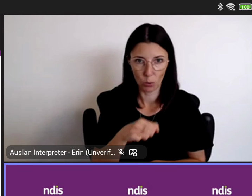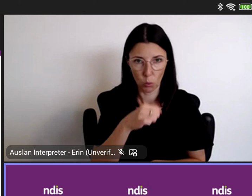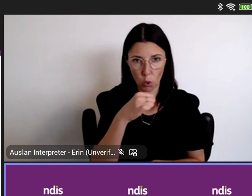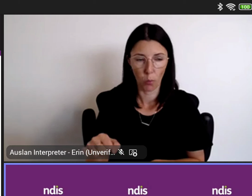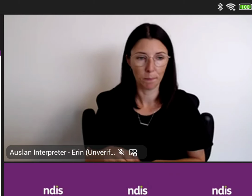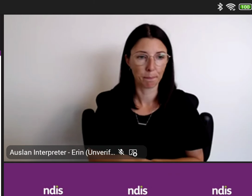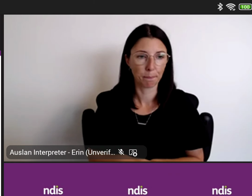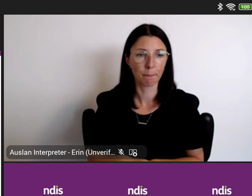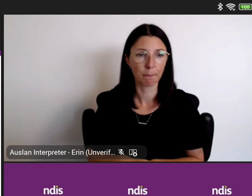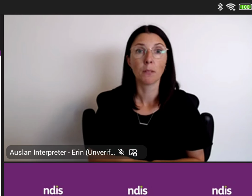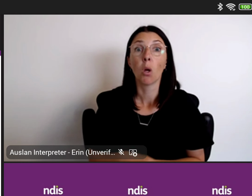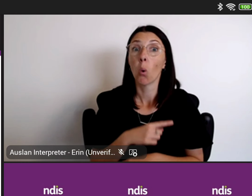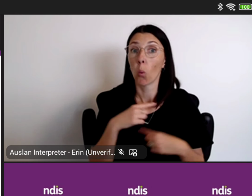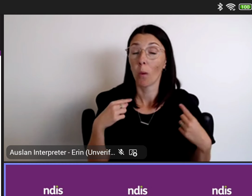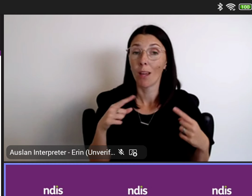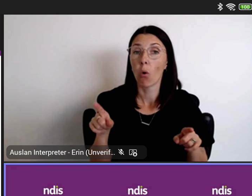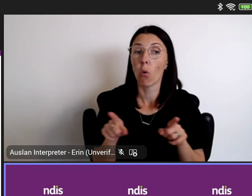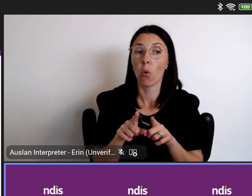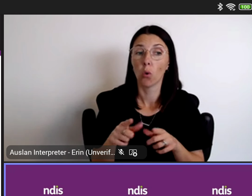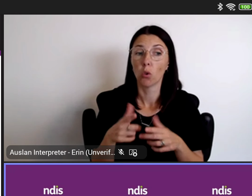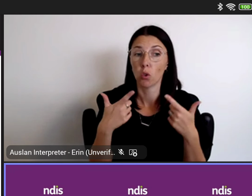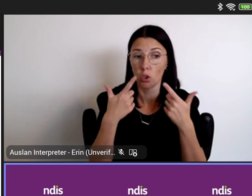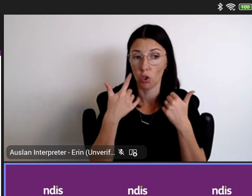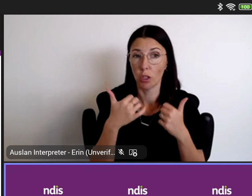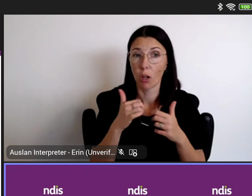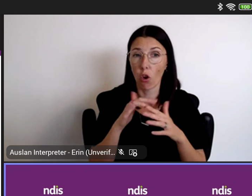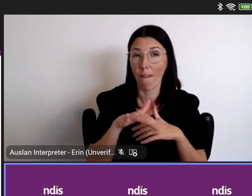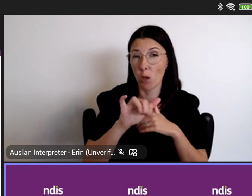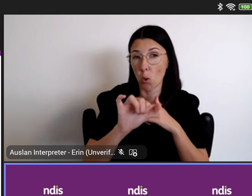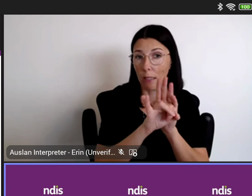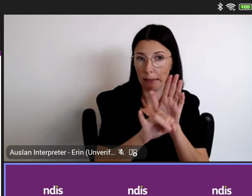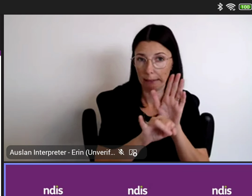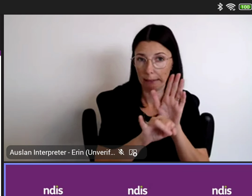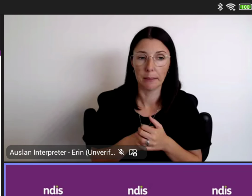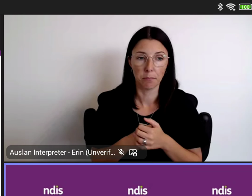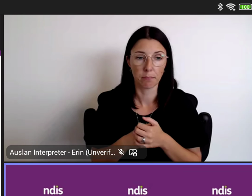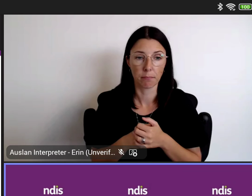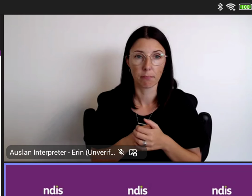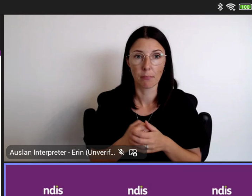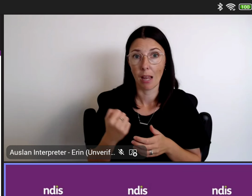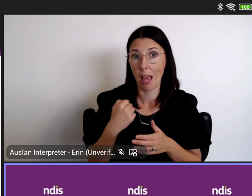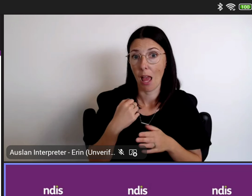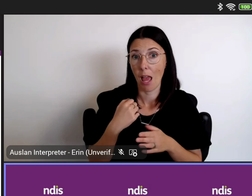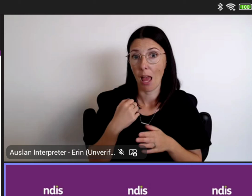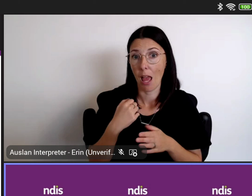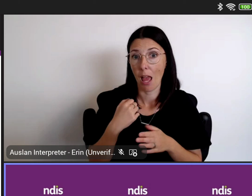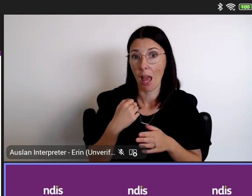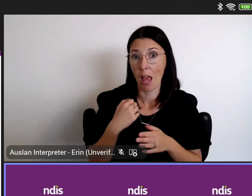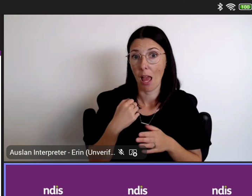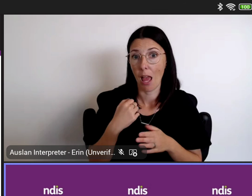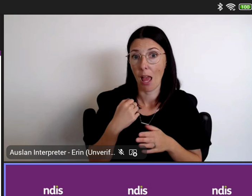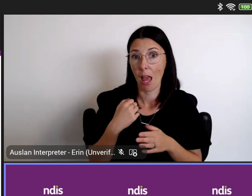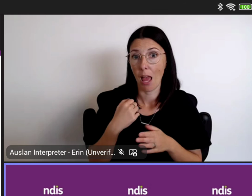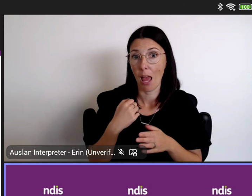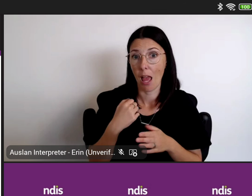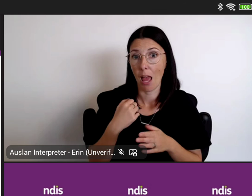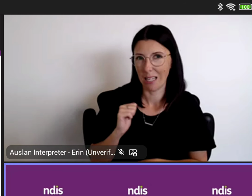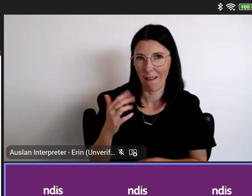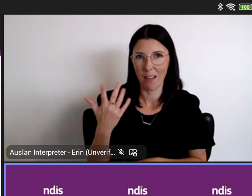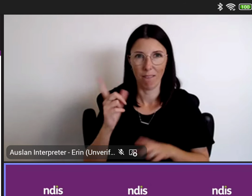also need to check your identity. We have a diverse workforce. Our staff bring a range of experience